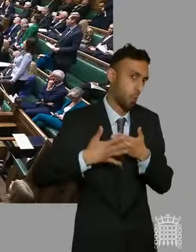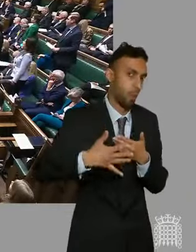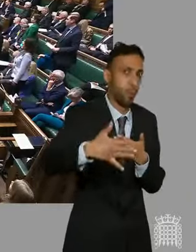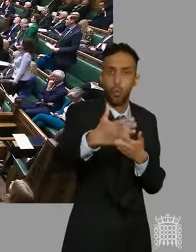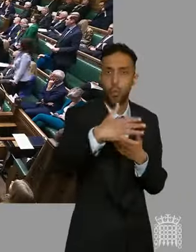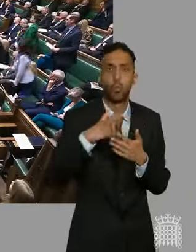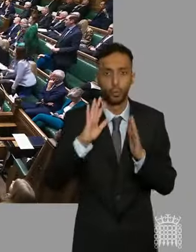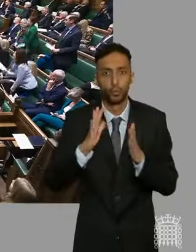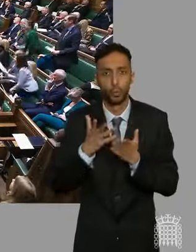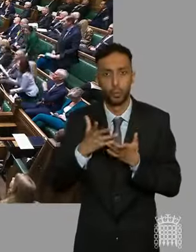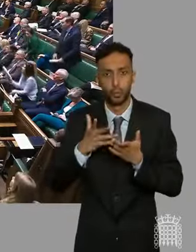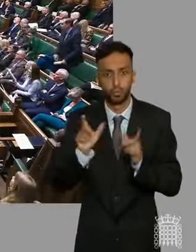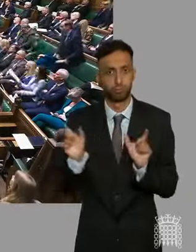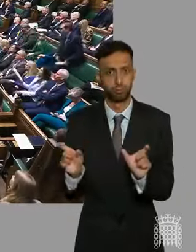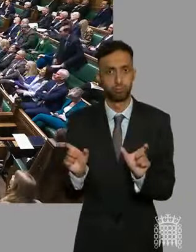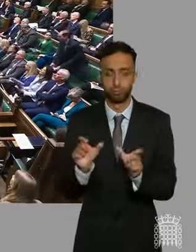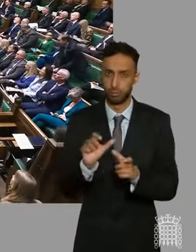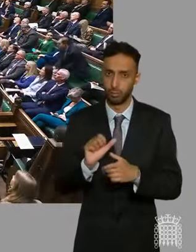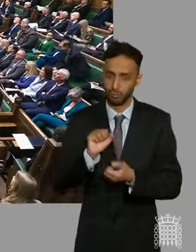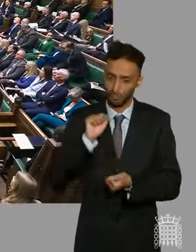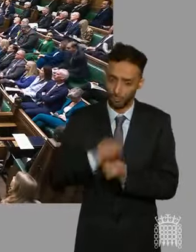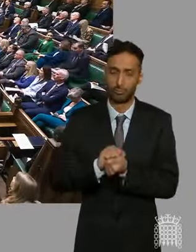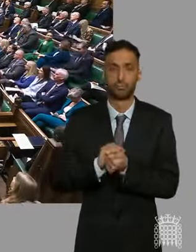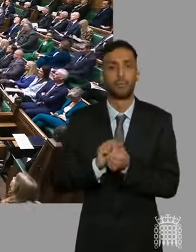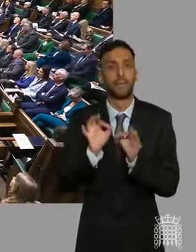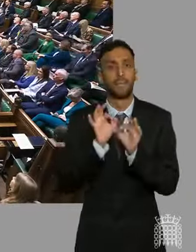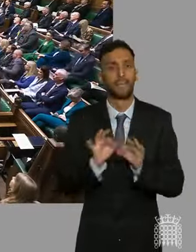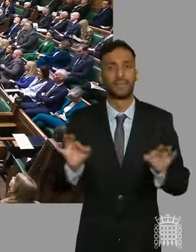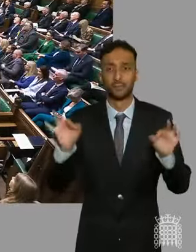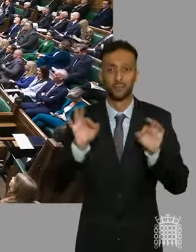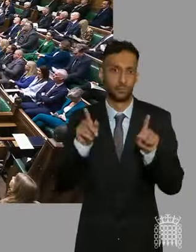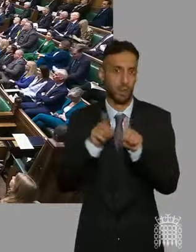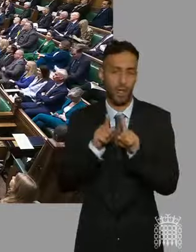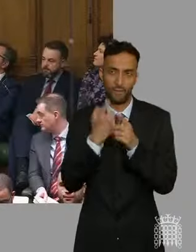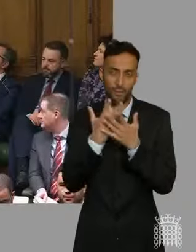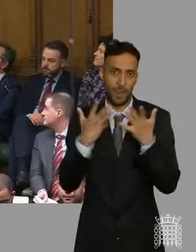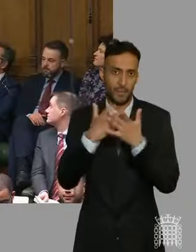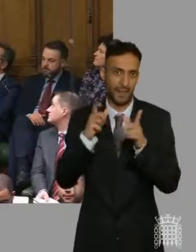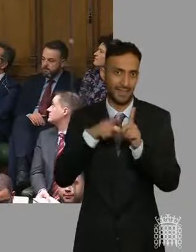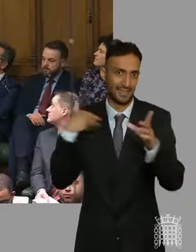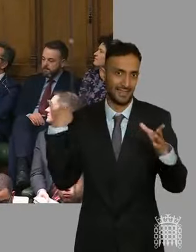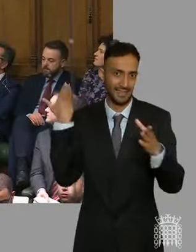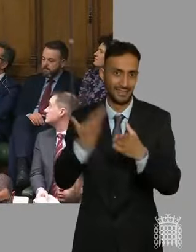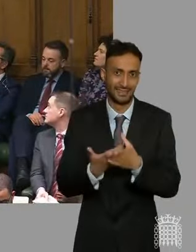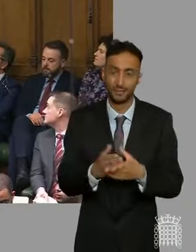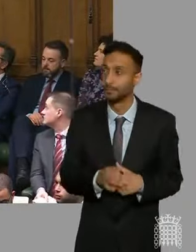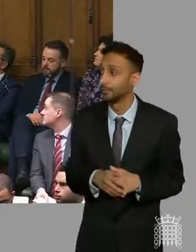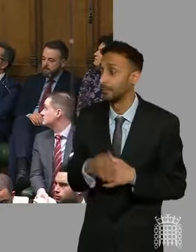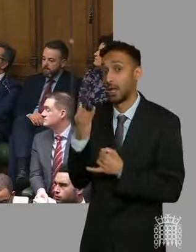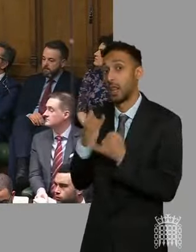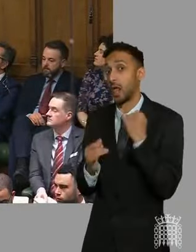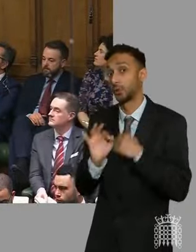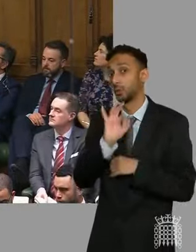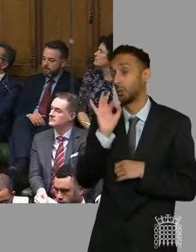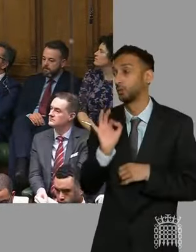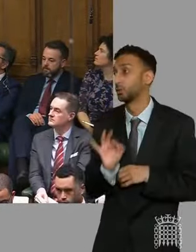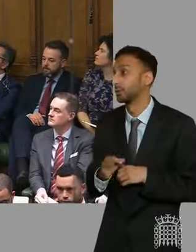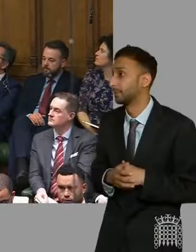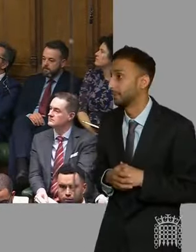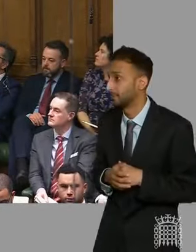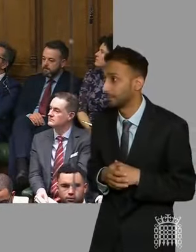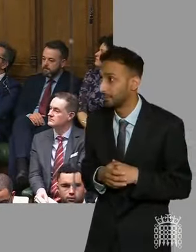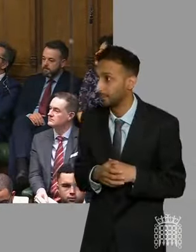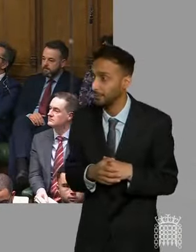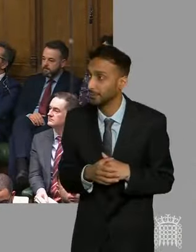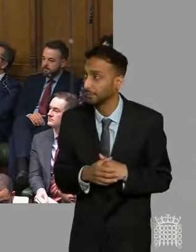Newman Steinbeck. Mr Speaker, the Grangemouth refinery closure has loomed over central Scotland since Petronas's announcement in November 2023. 2